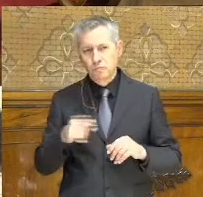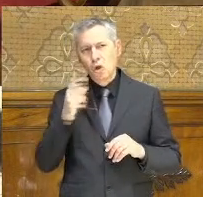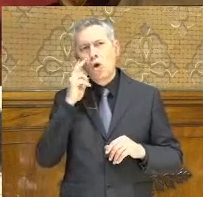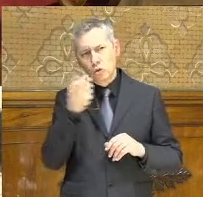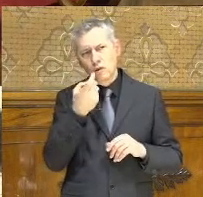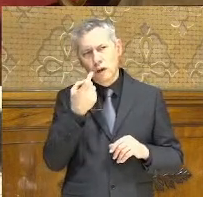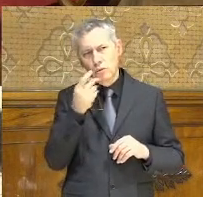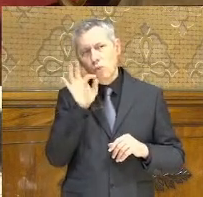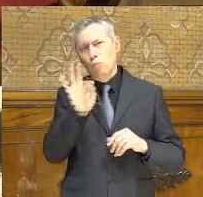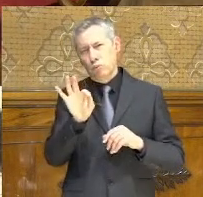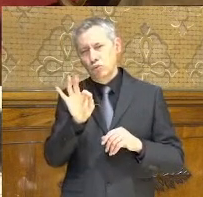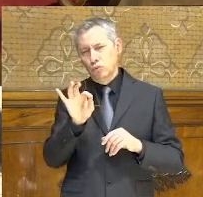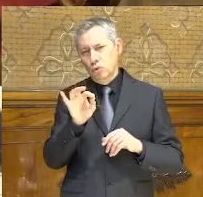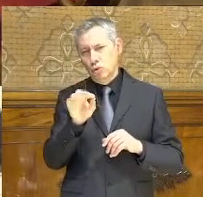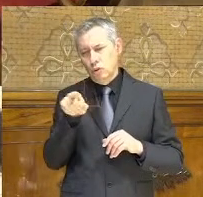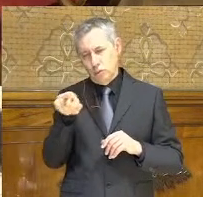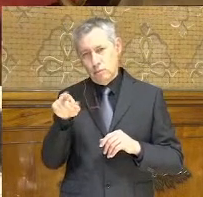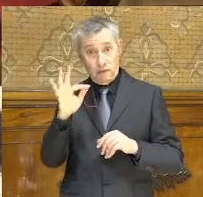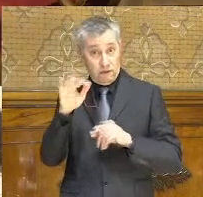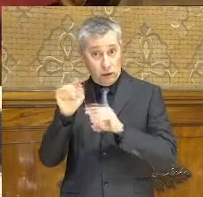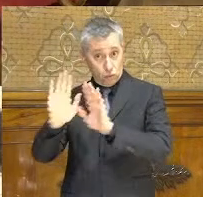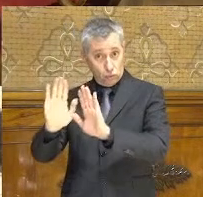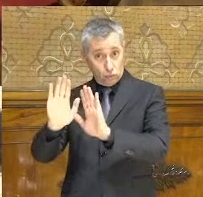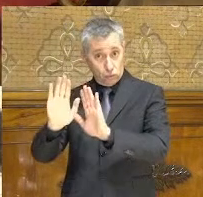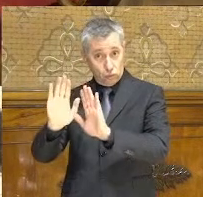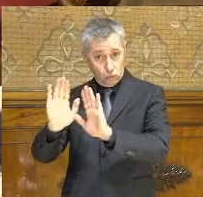he talks about